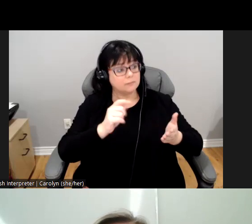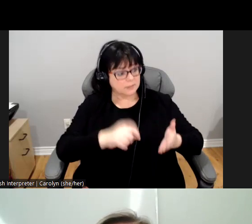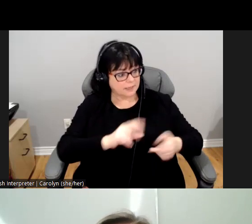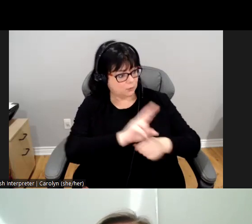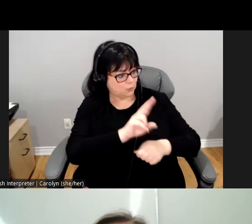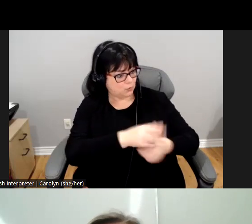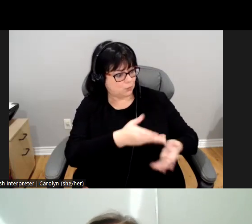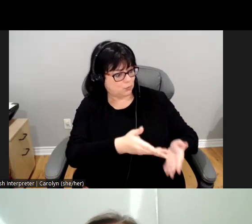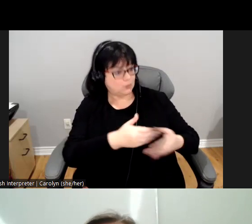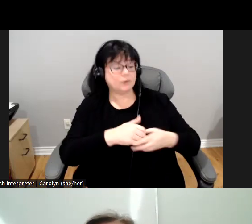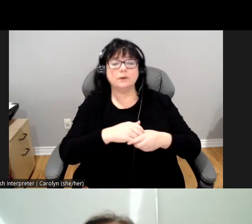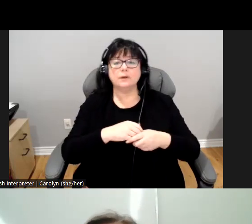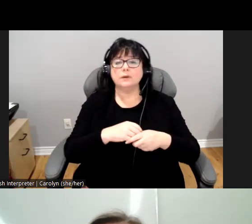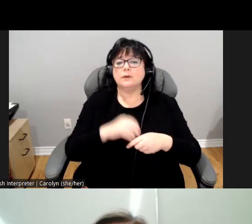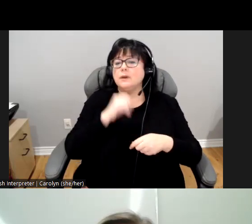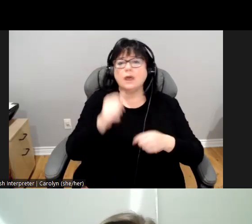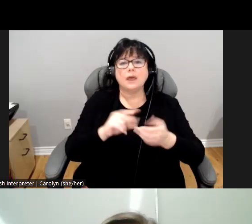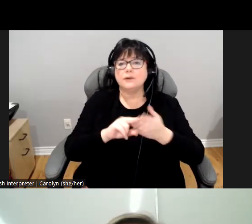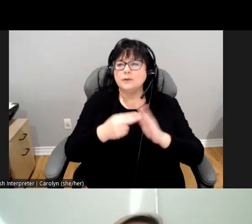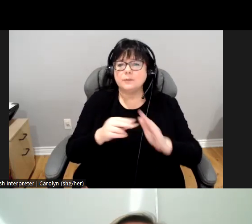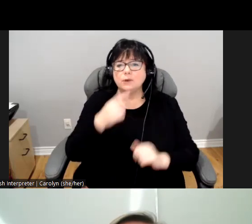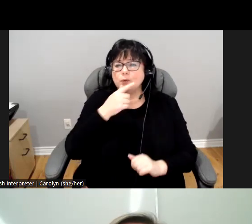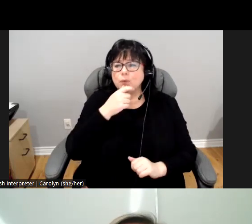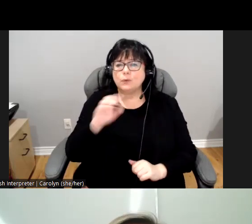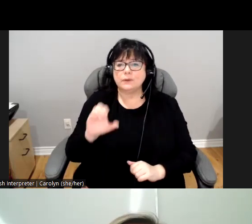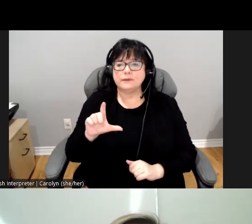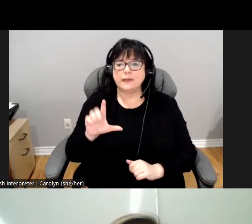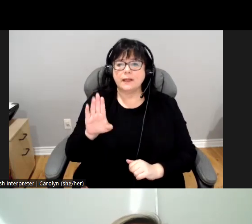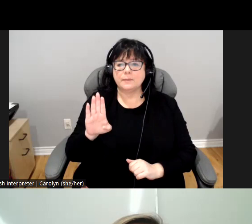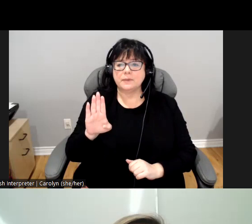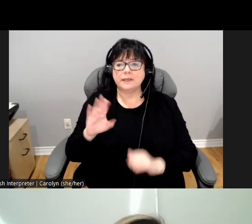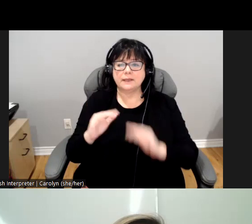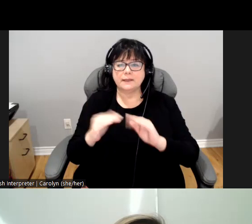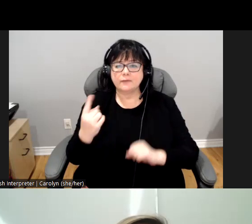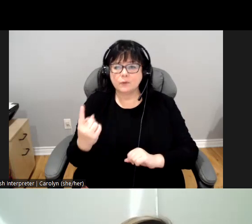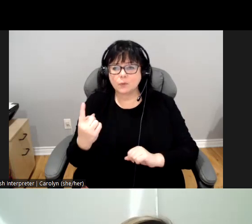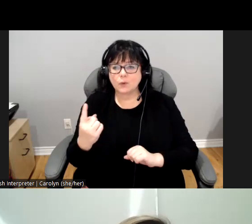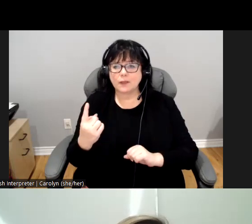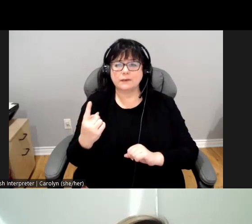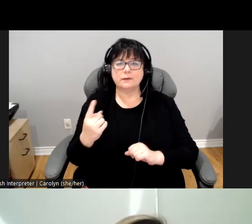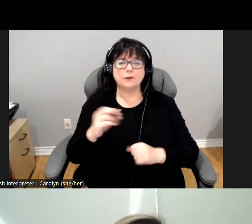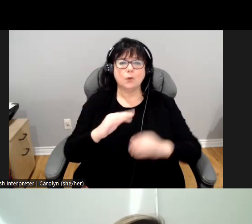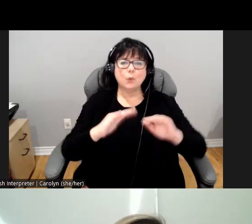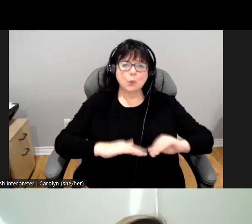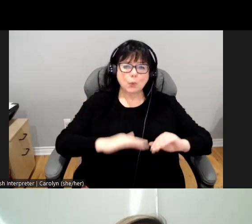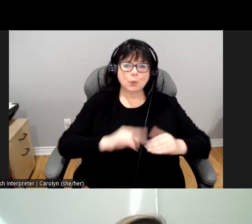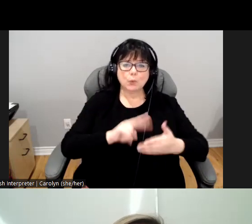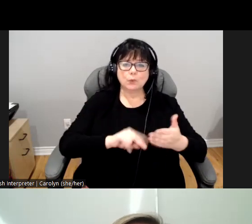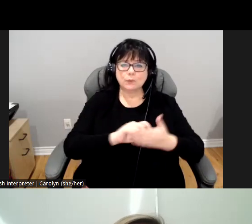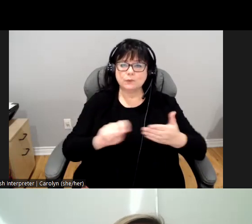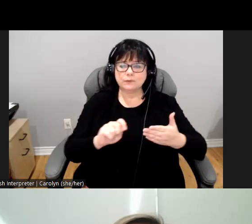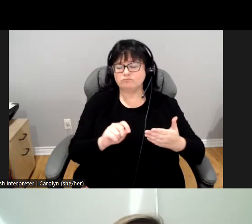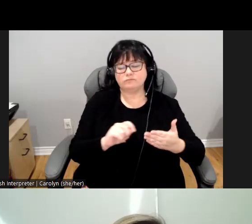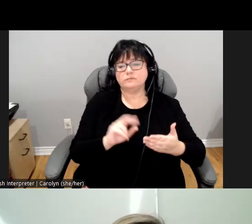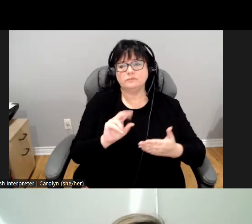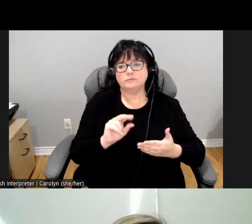talking about people who are at a CLB level 1 or literacy level because their language is so low that it would be